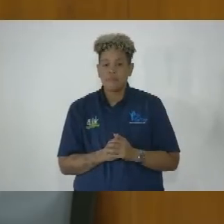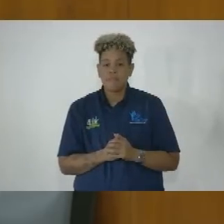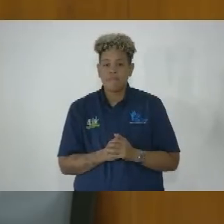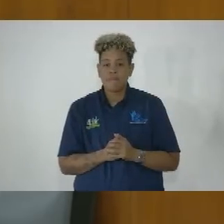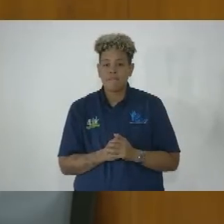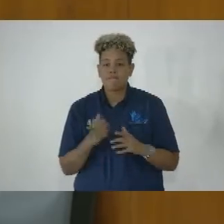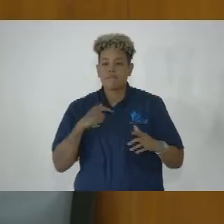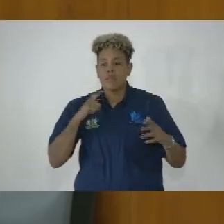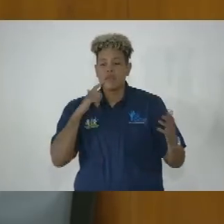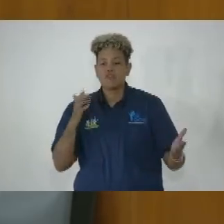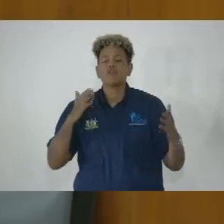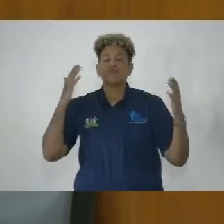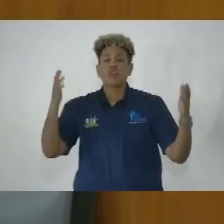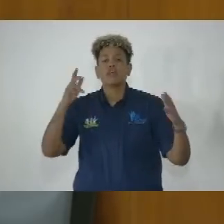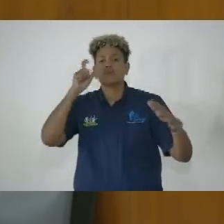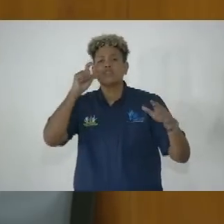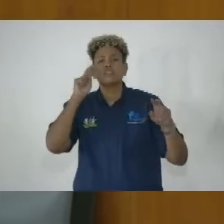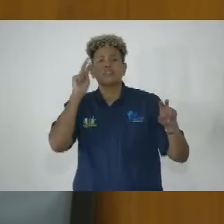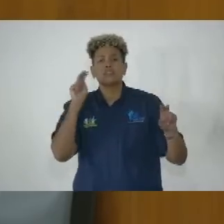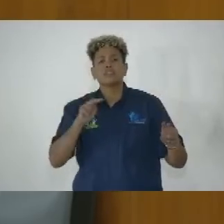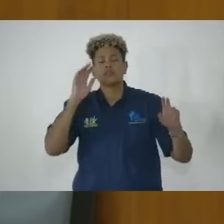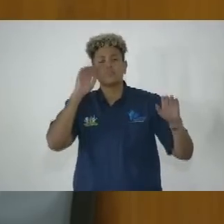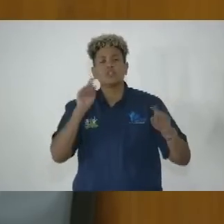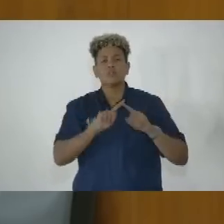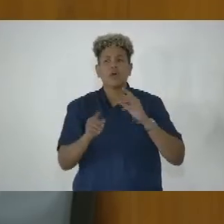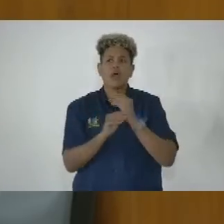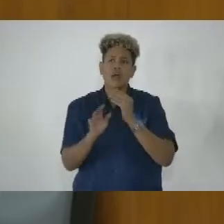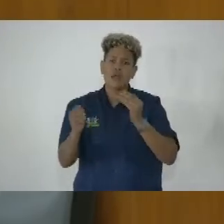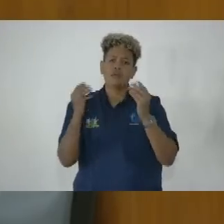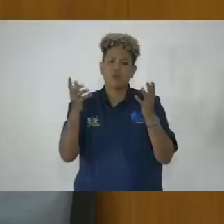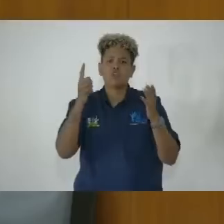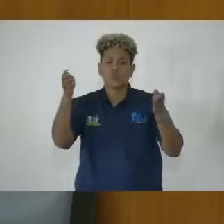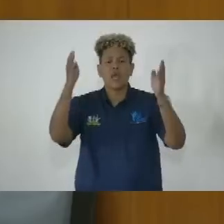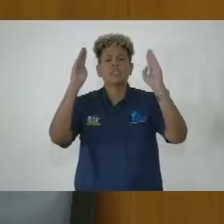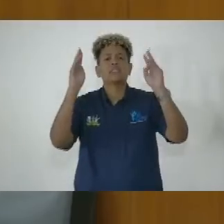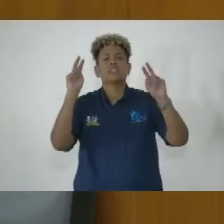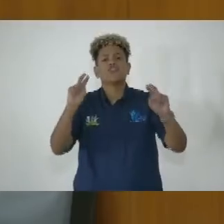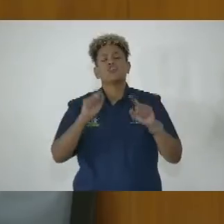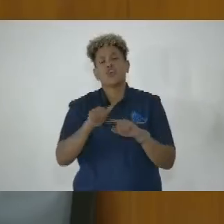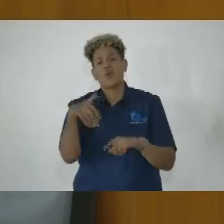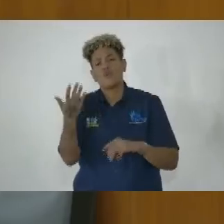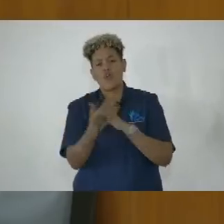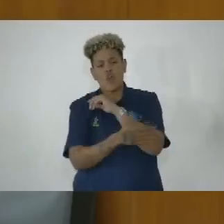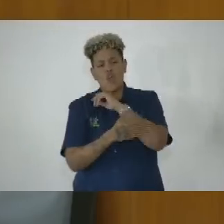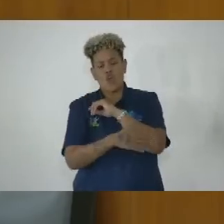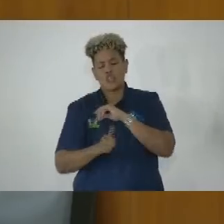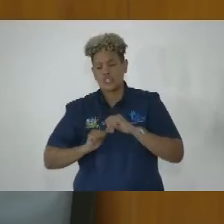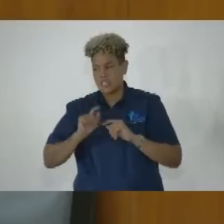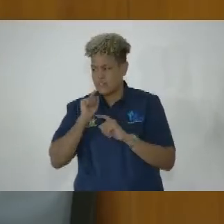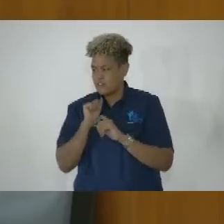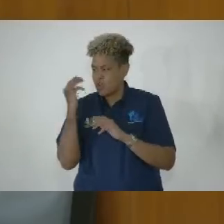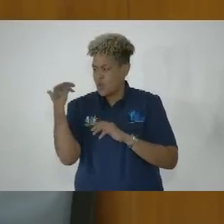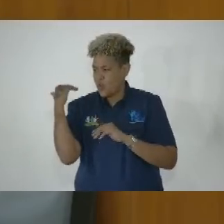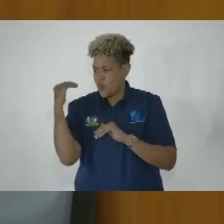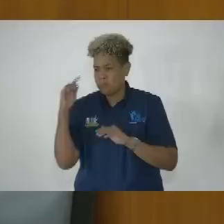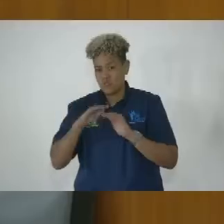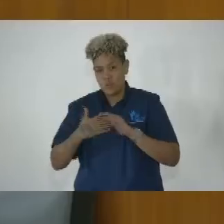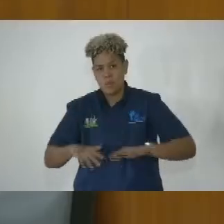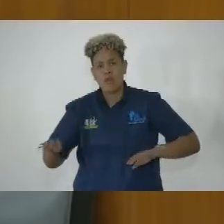I raised recently, Mr. President, and brought to the attention of the country, I hope,